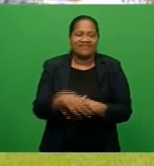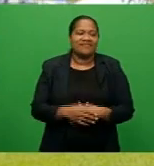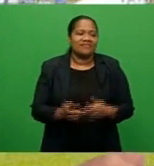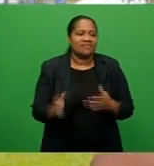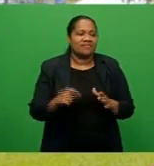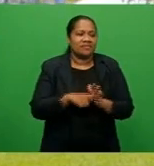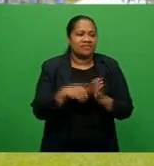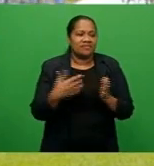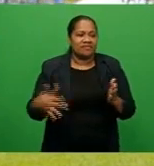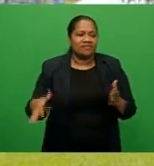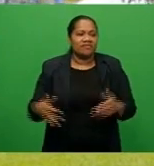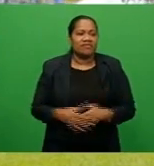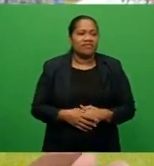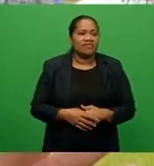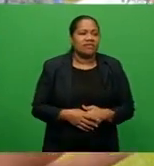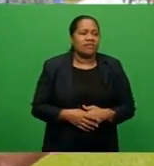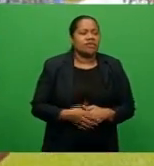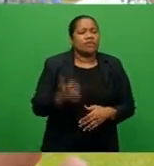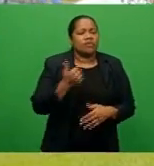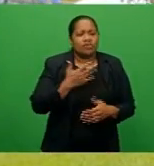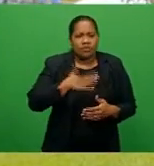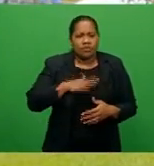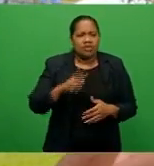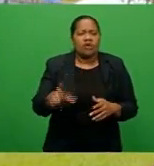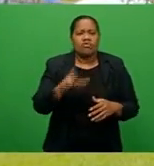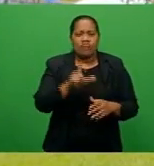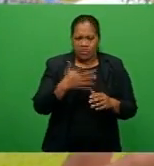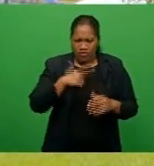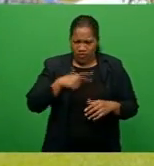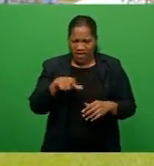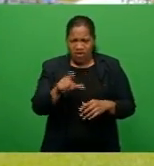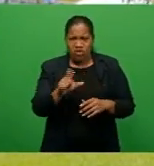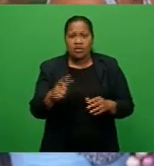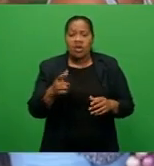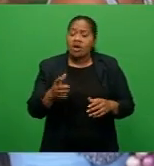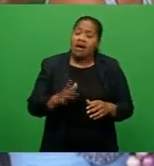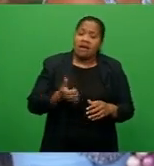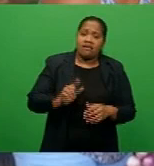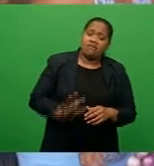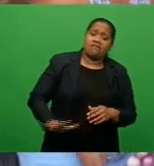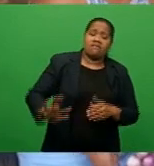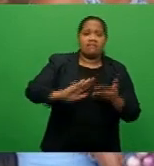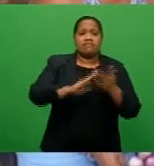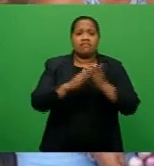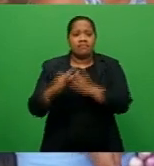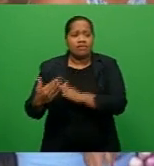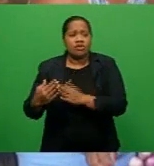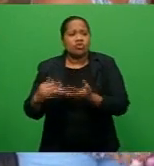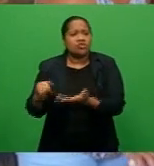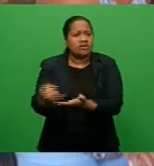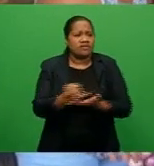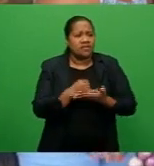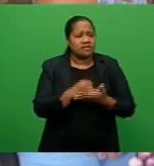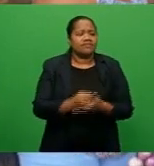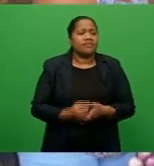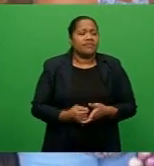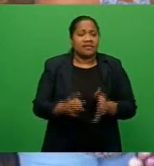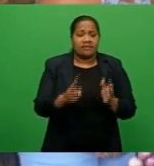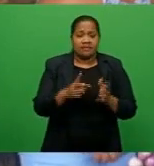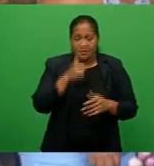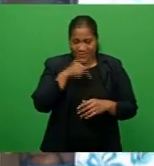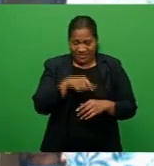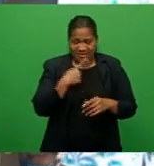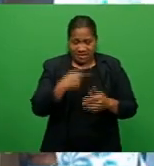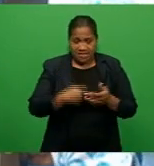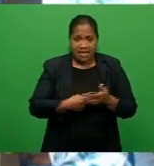the cooperative? Because the cooperative allows the whole community to invest. Vendors say the expansion of the market and the need to